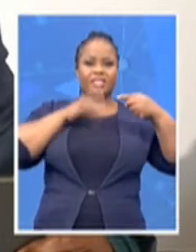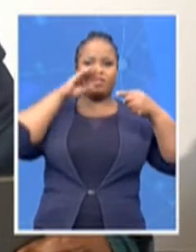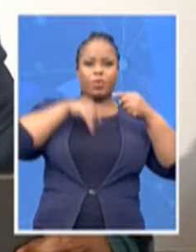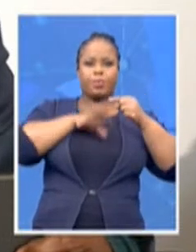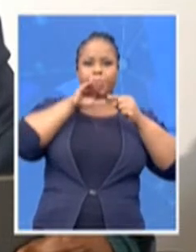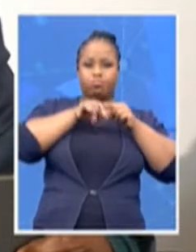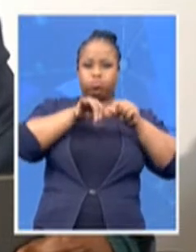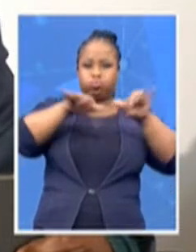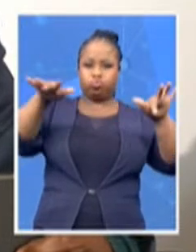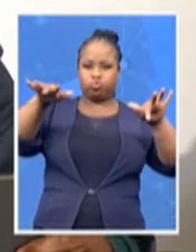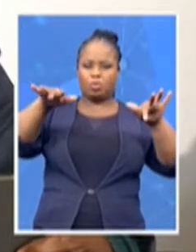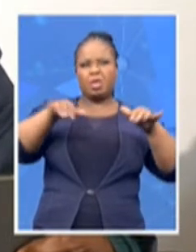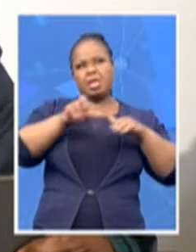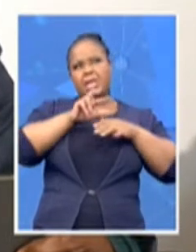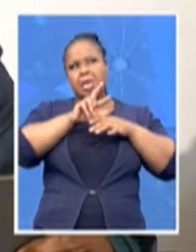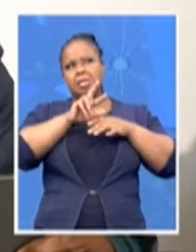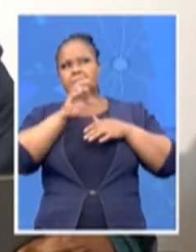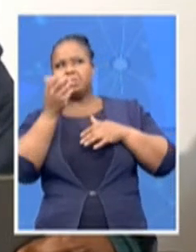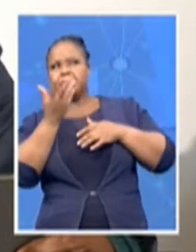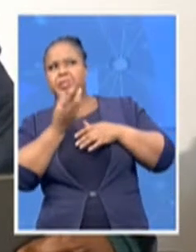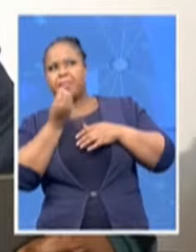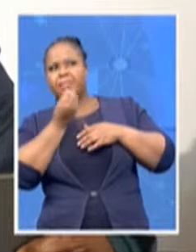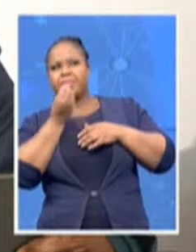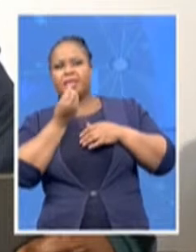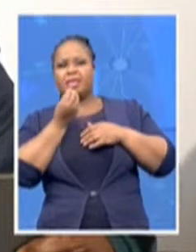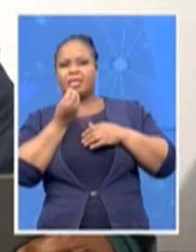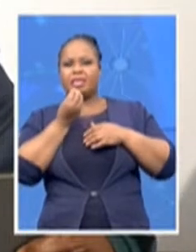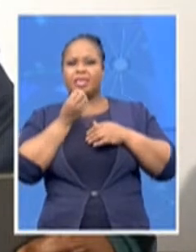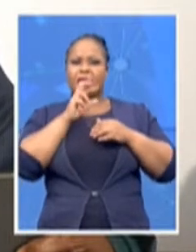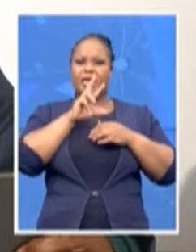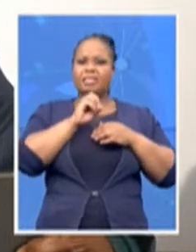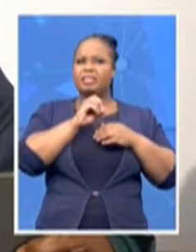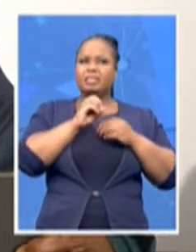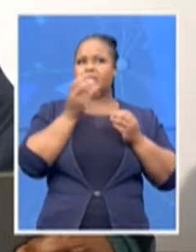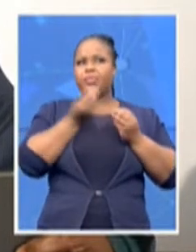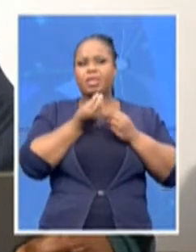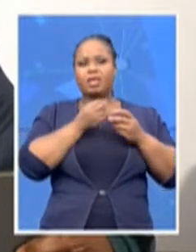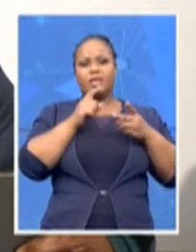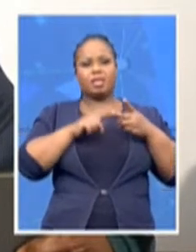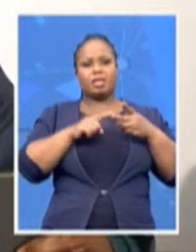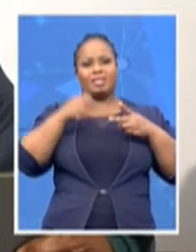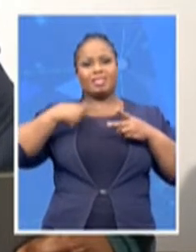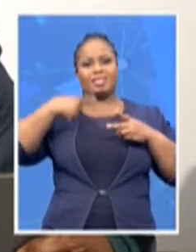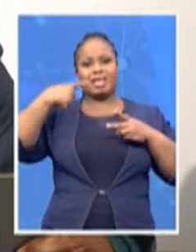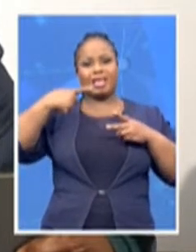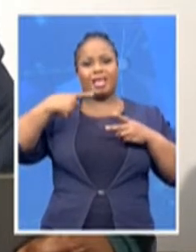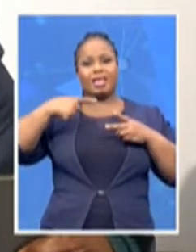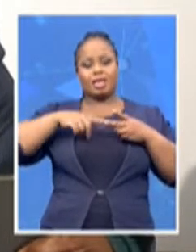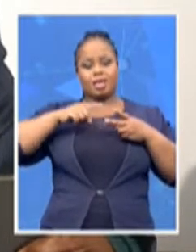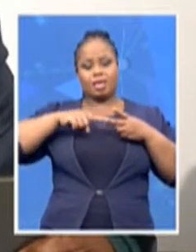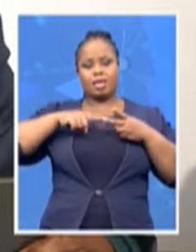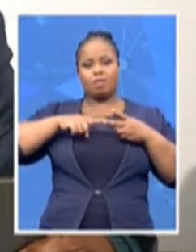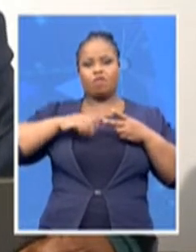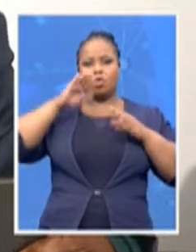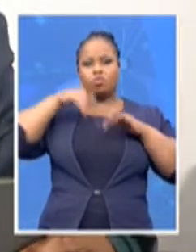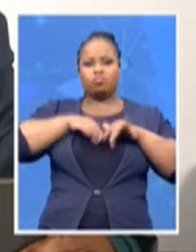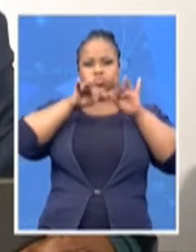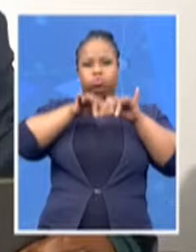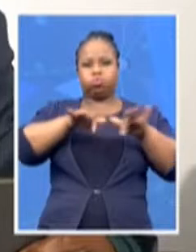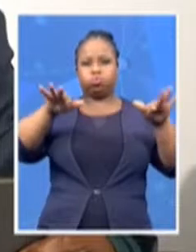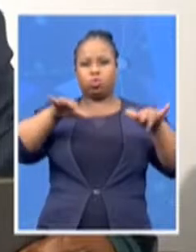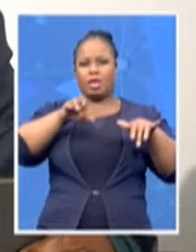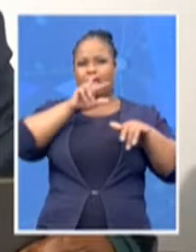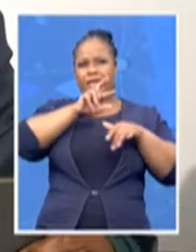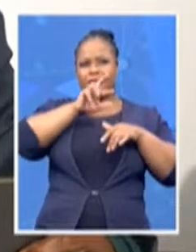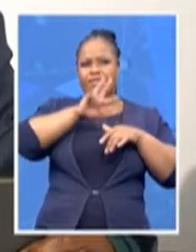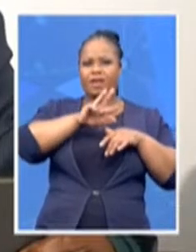wave, 95 or so, we are now possibly approaching 120 days of the third wave. But